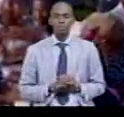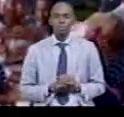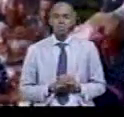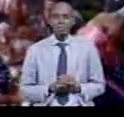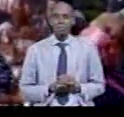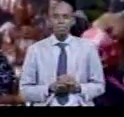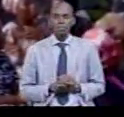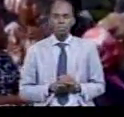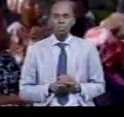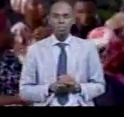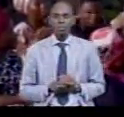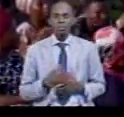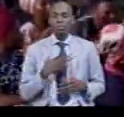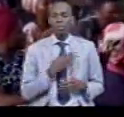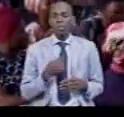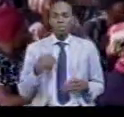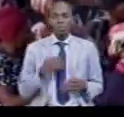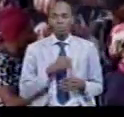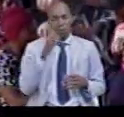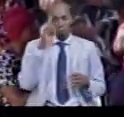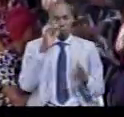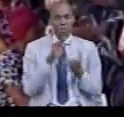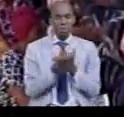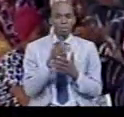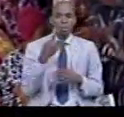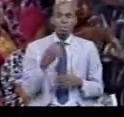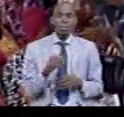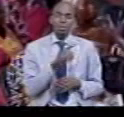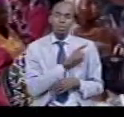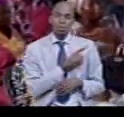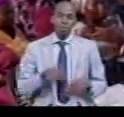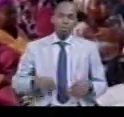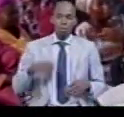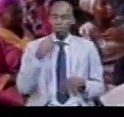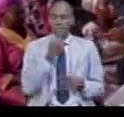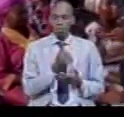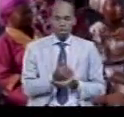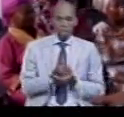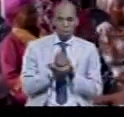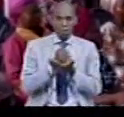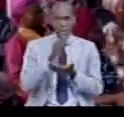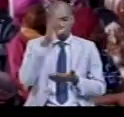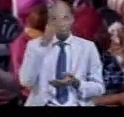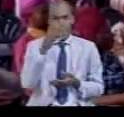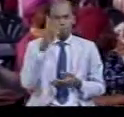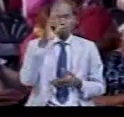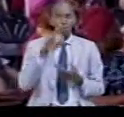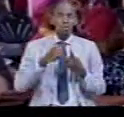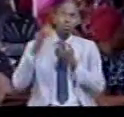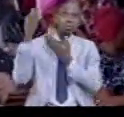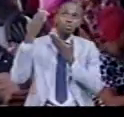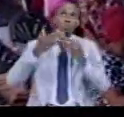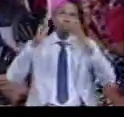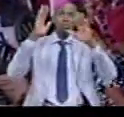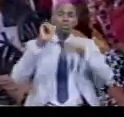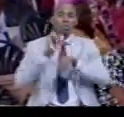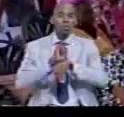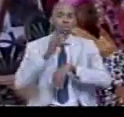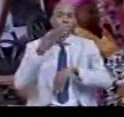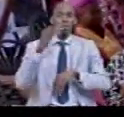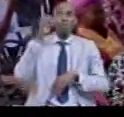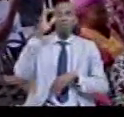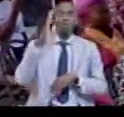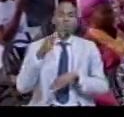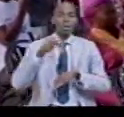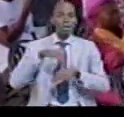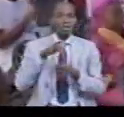And we believe the Lord will help him to really bring down the miracles of God at that time to the people of